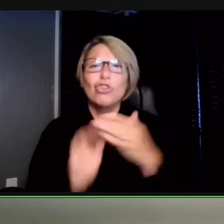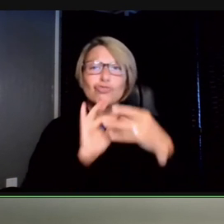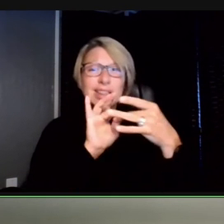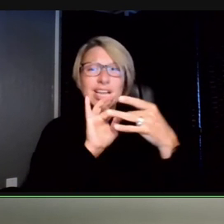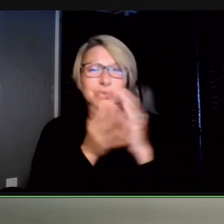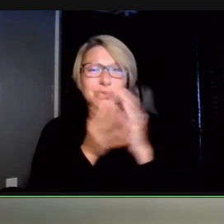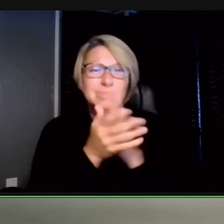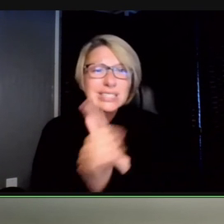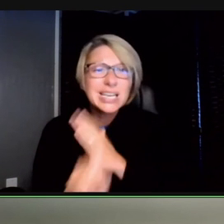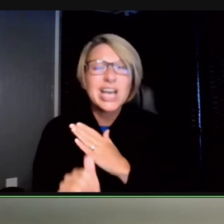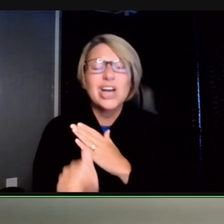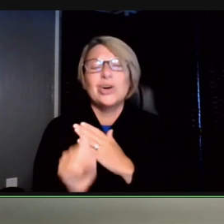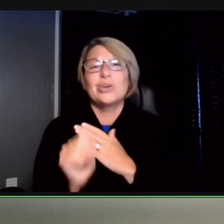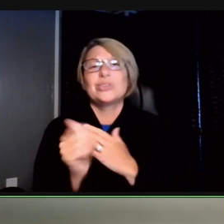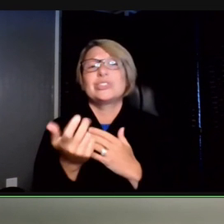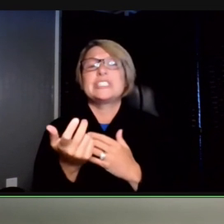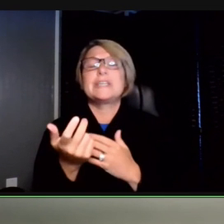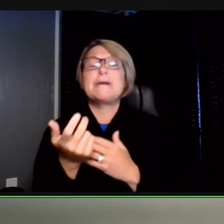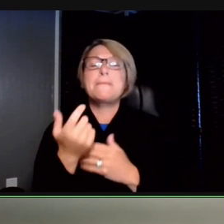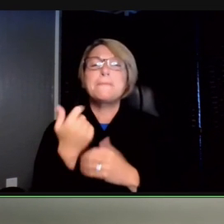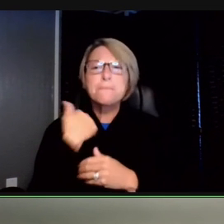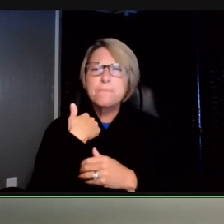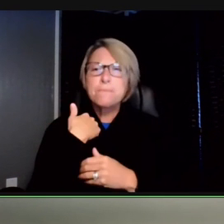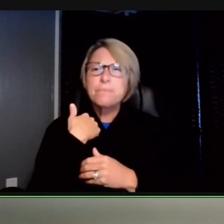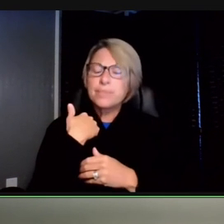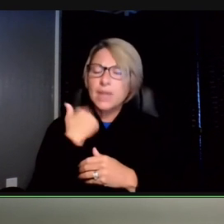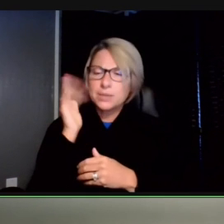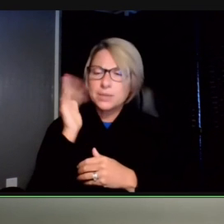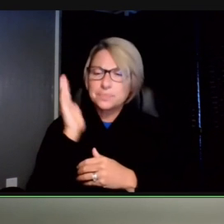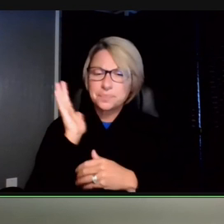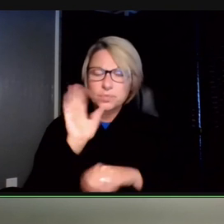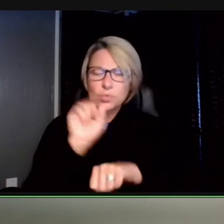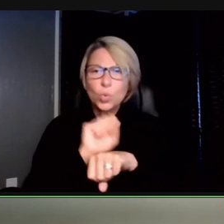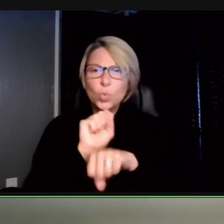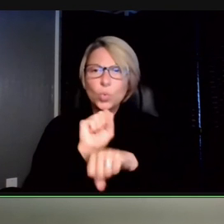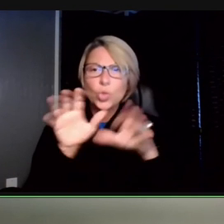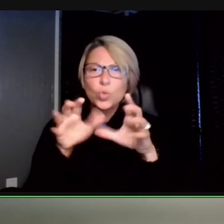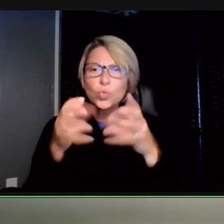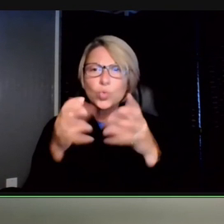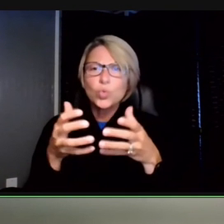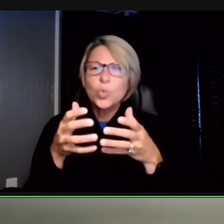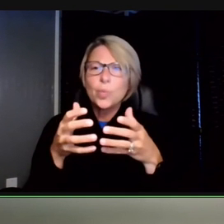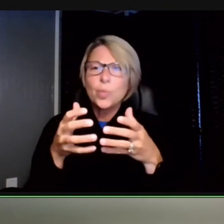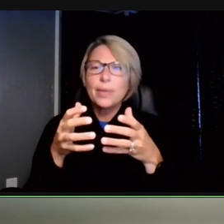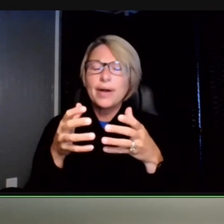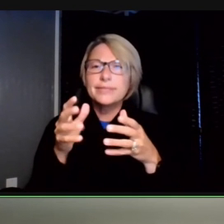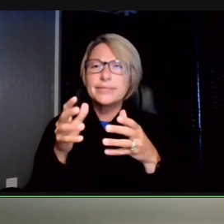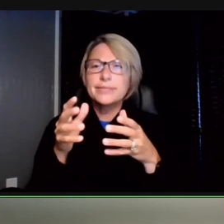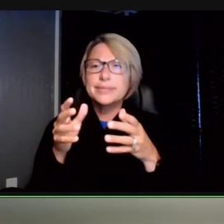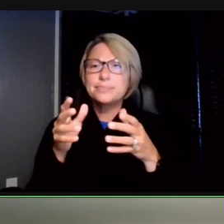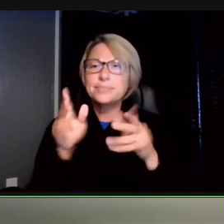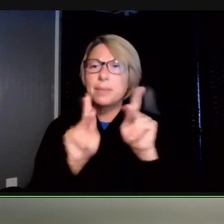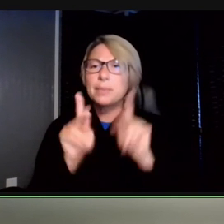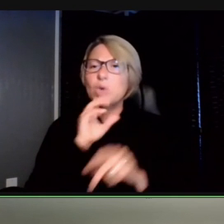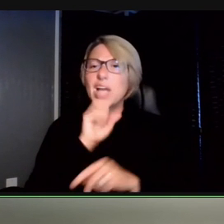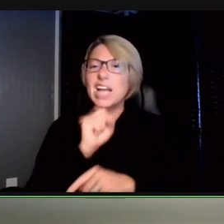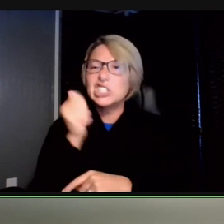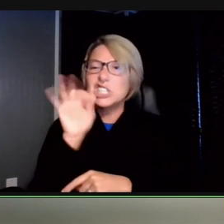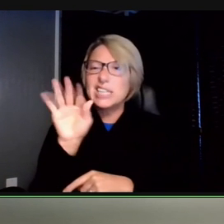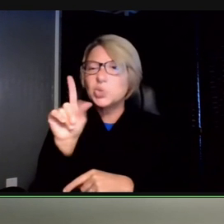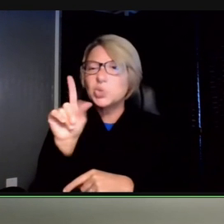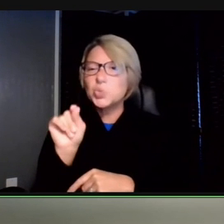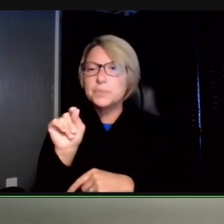I know I worked with a group of um, 19 and 20-year-olds, and the one